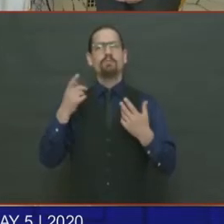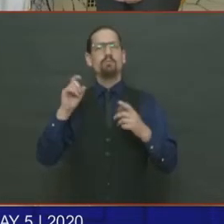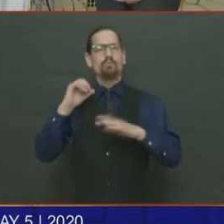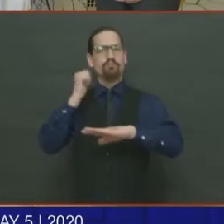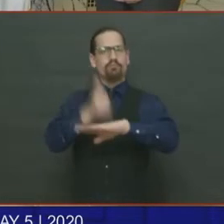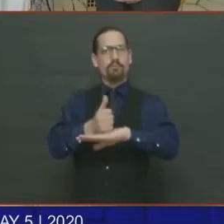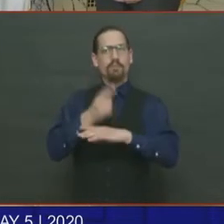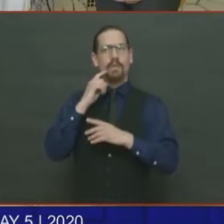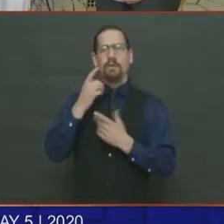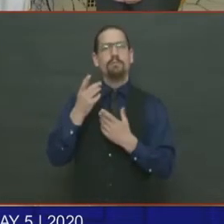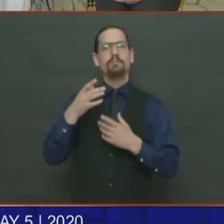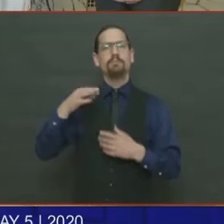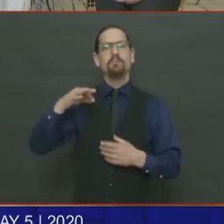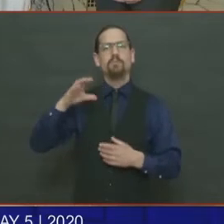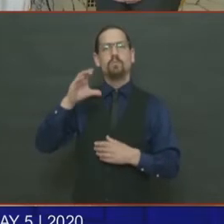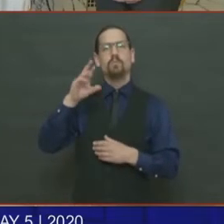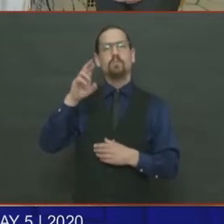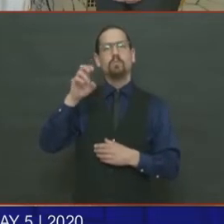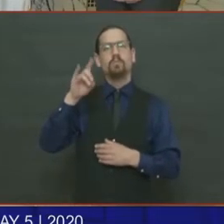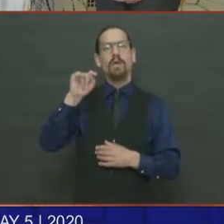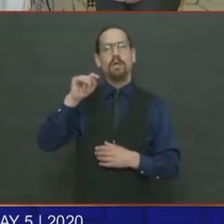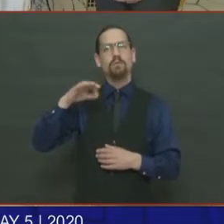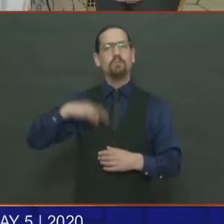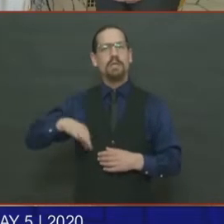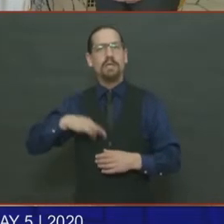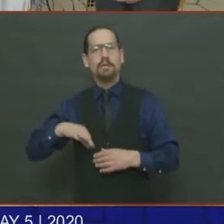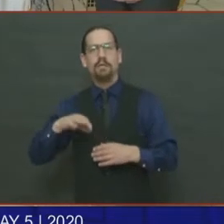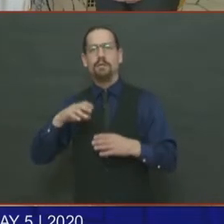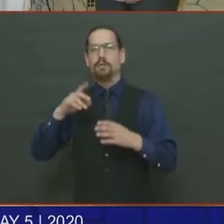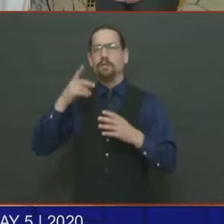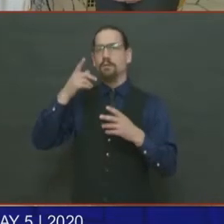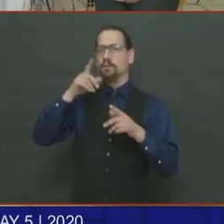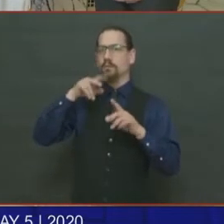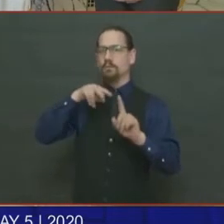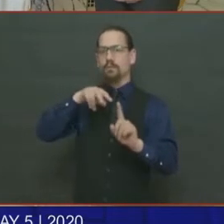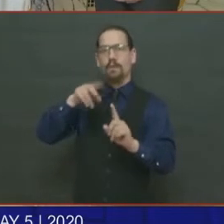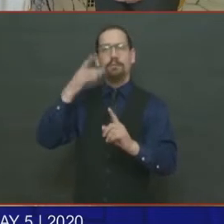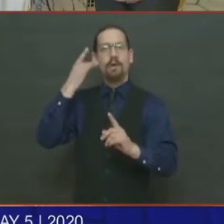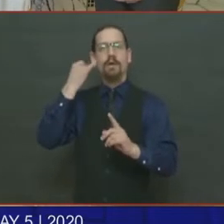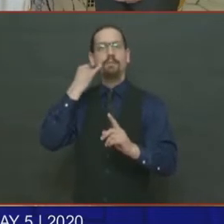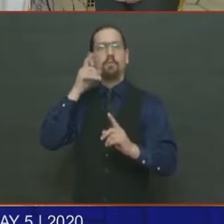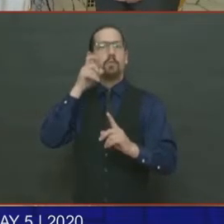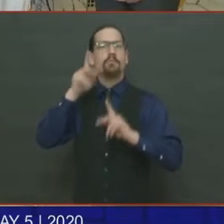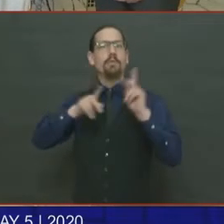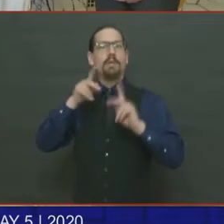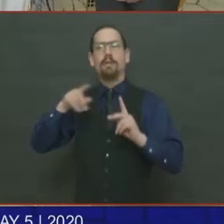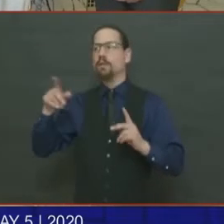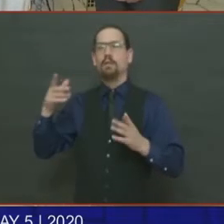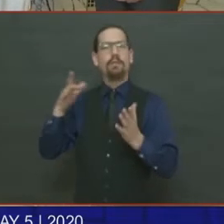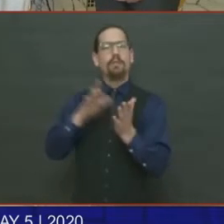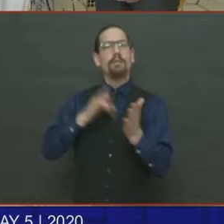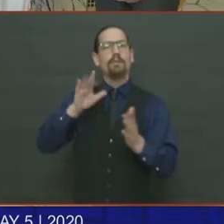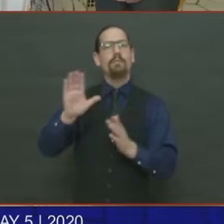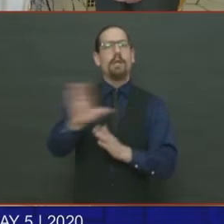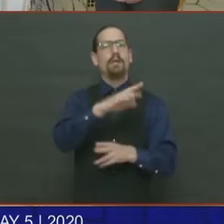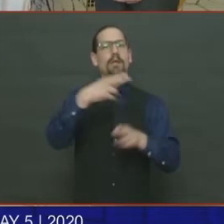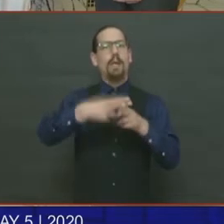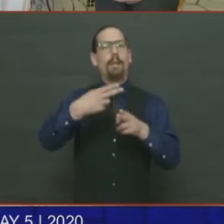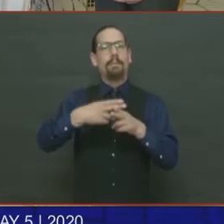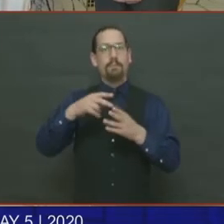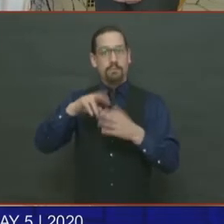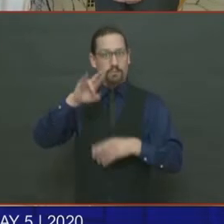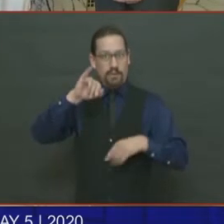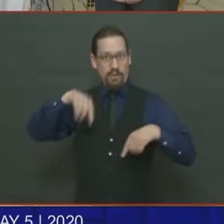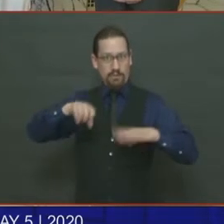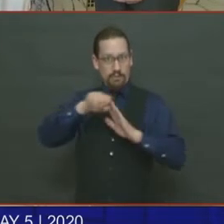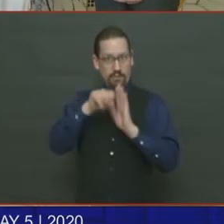from the feds? Yeah, so first of all, let me say it's not at all clear that it is a significant issue, or let me say, we're still trying